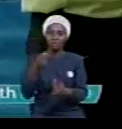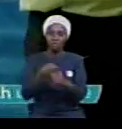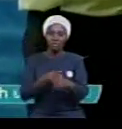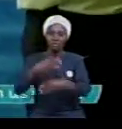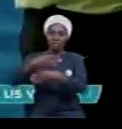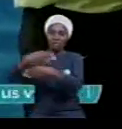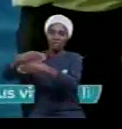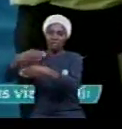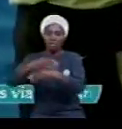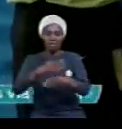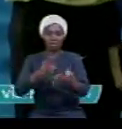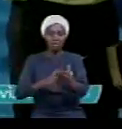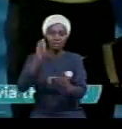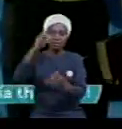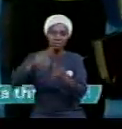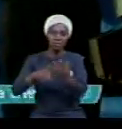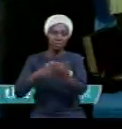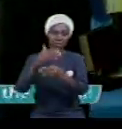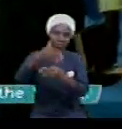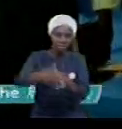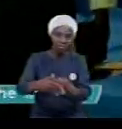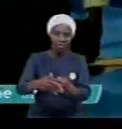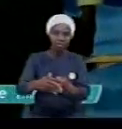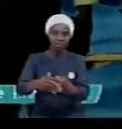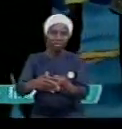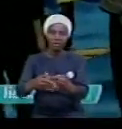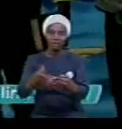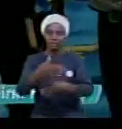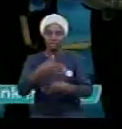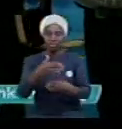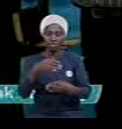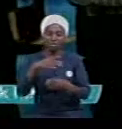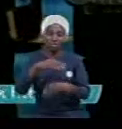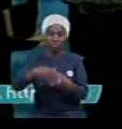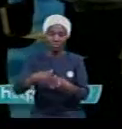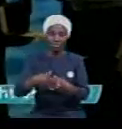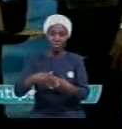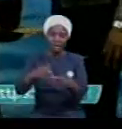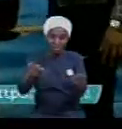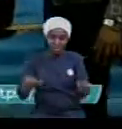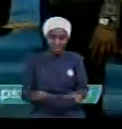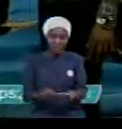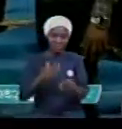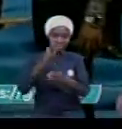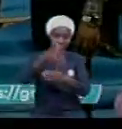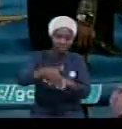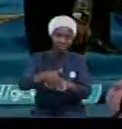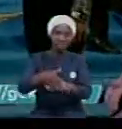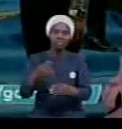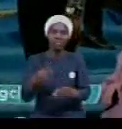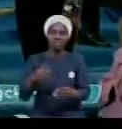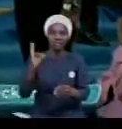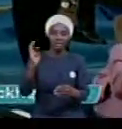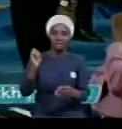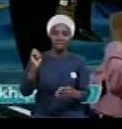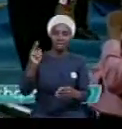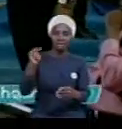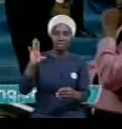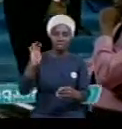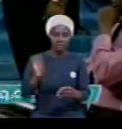Lati 1994. Ko si bi ti ngode ni alawo o. Won o si de ni